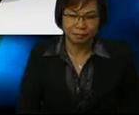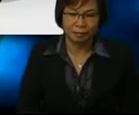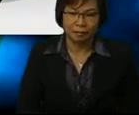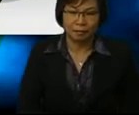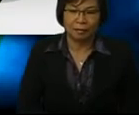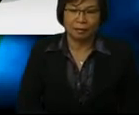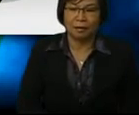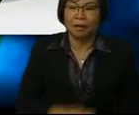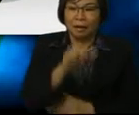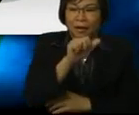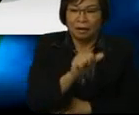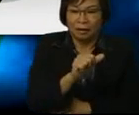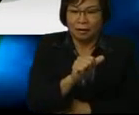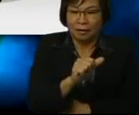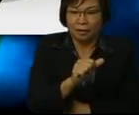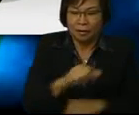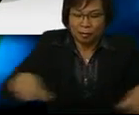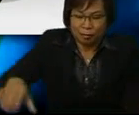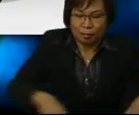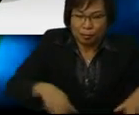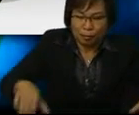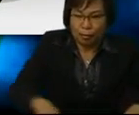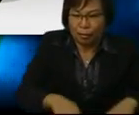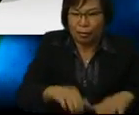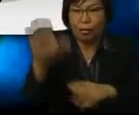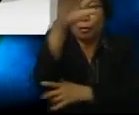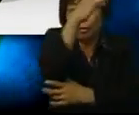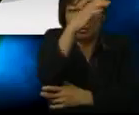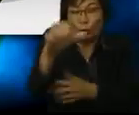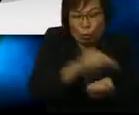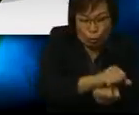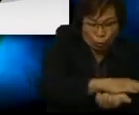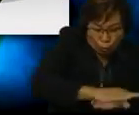A. Build a ray gun that could wash away the filth,